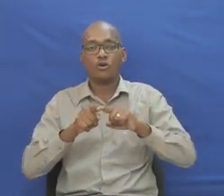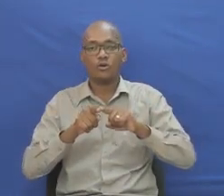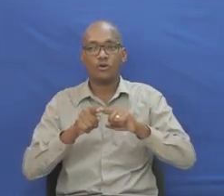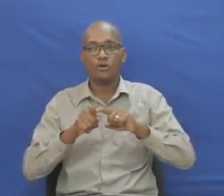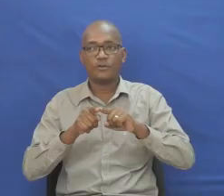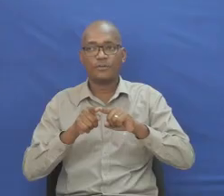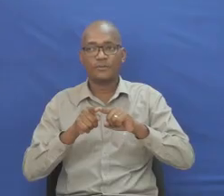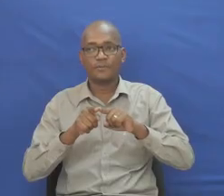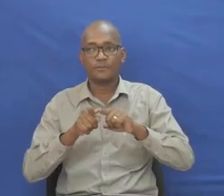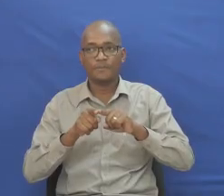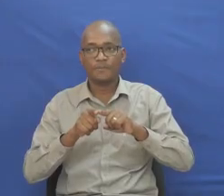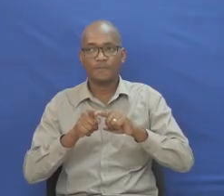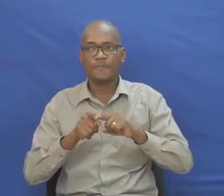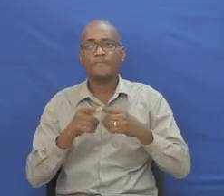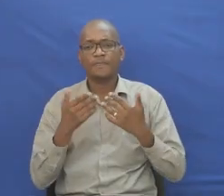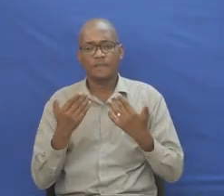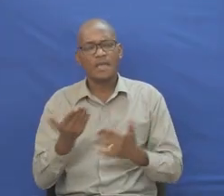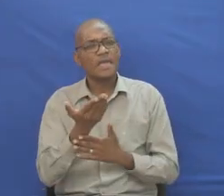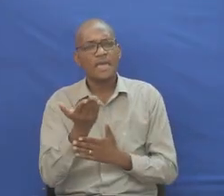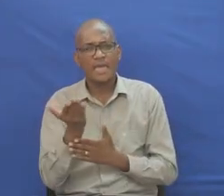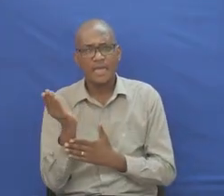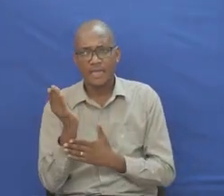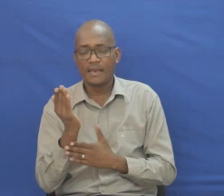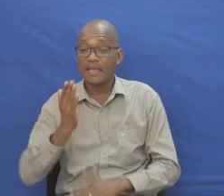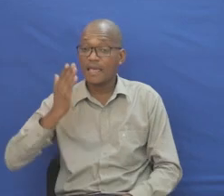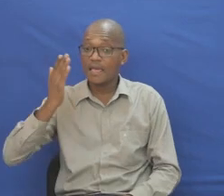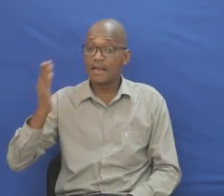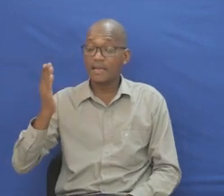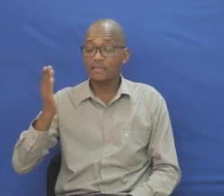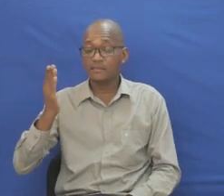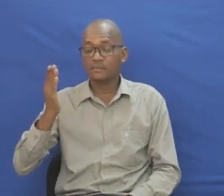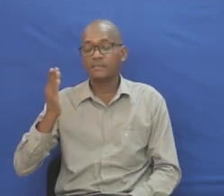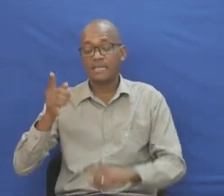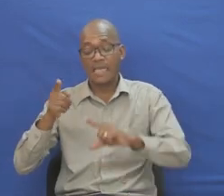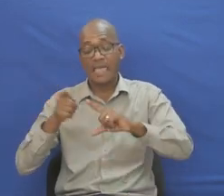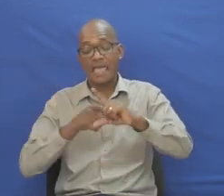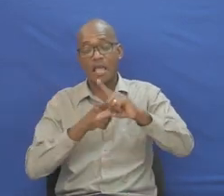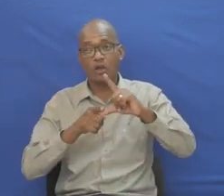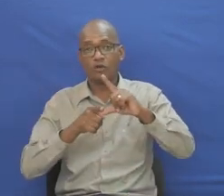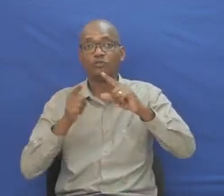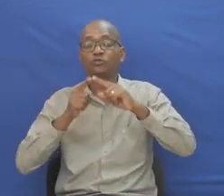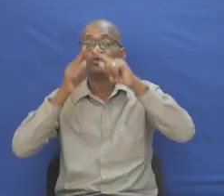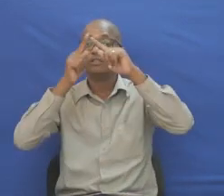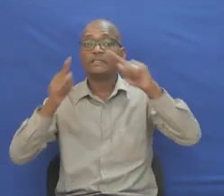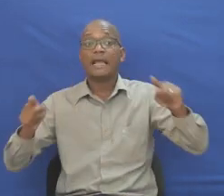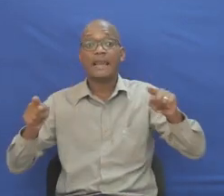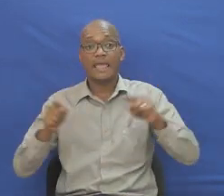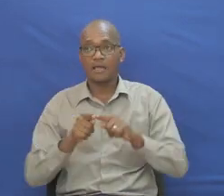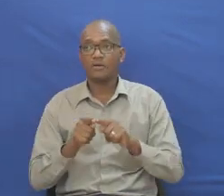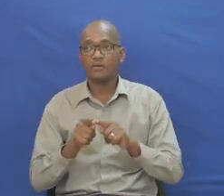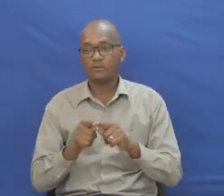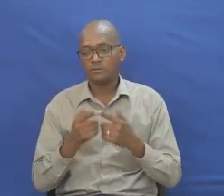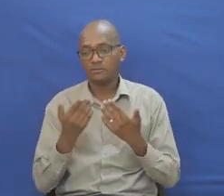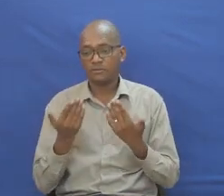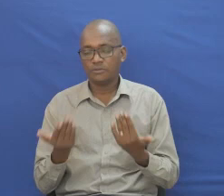In any right-angled triangle, I think you remember that we have three sides, but the main side that you